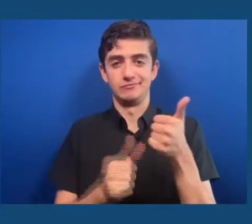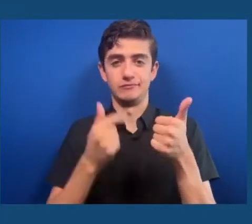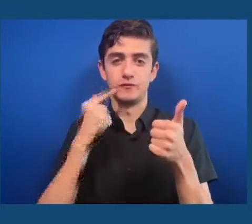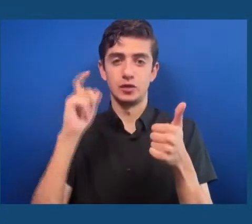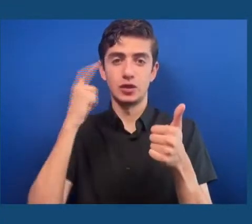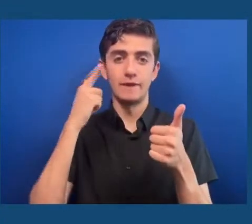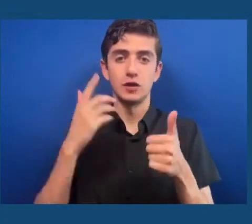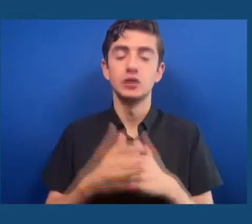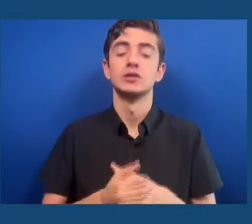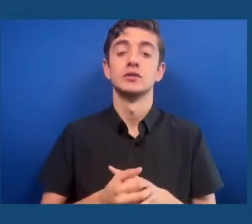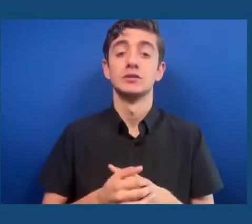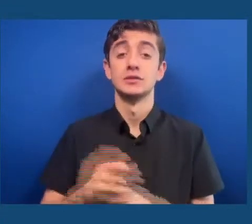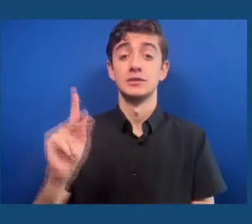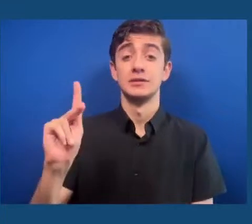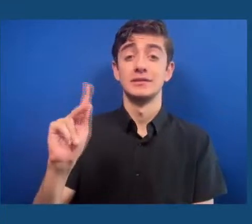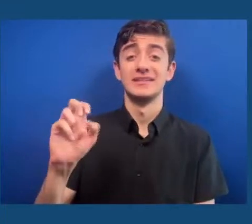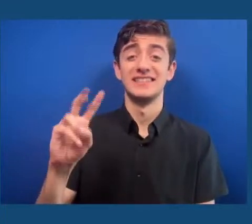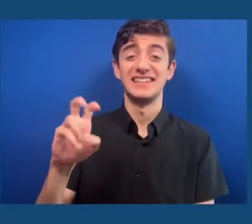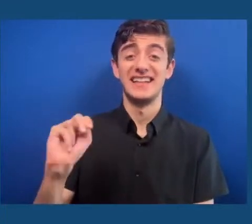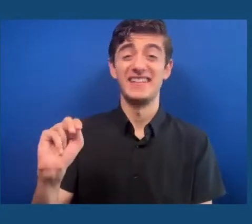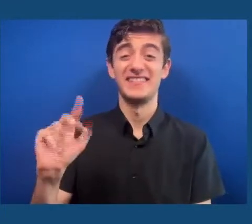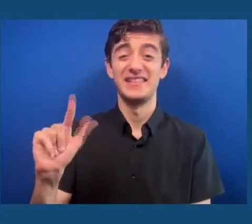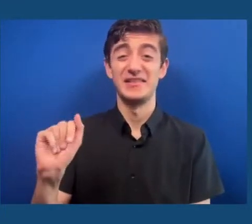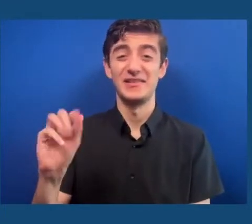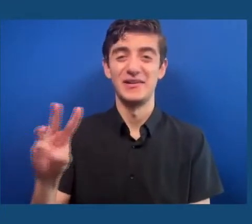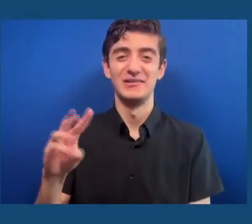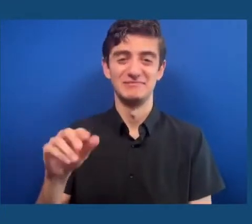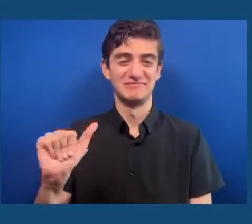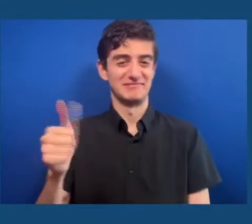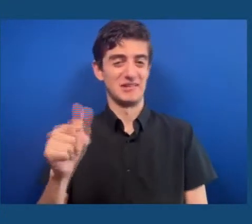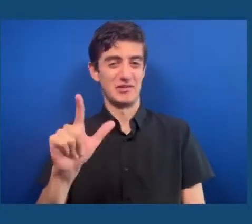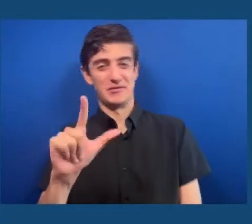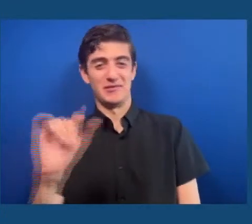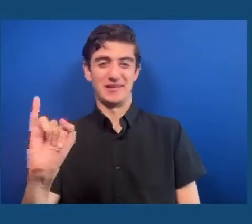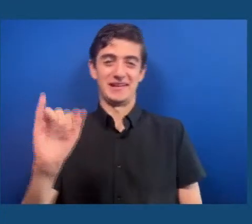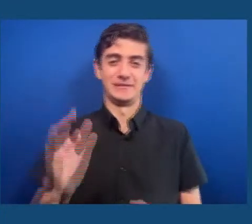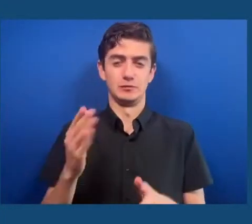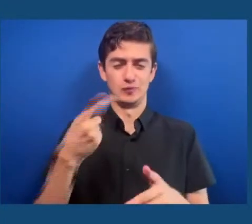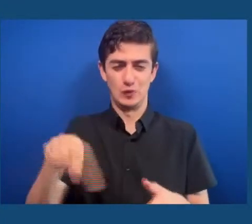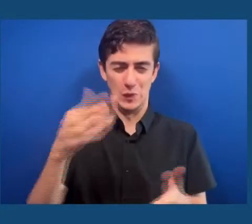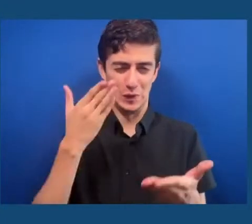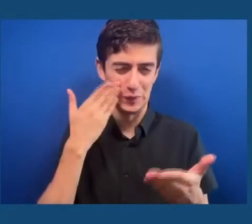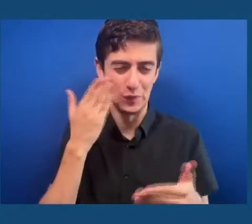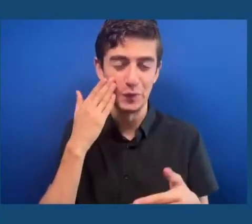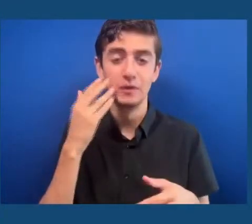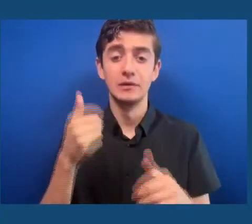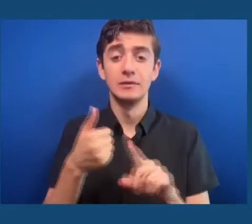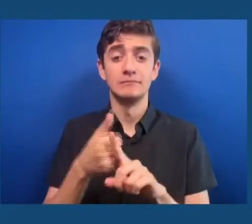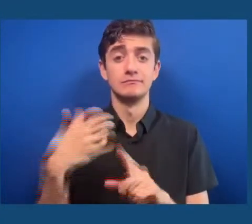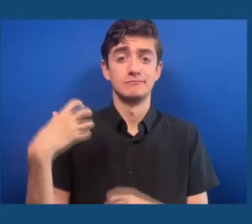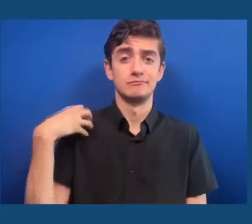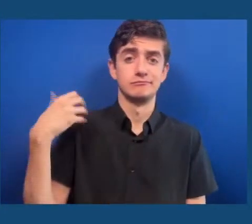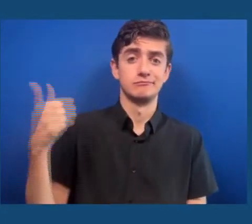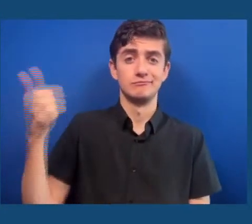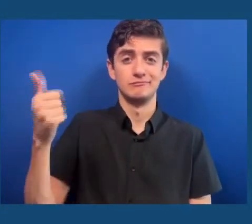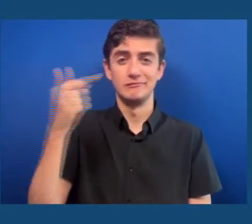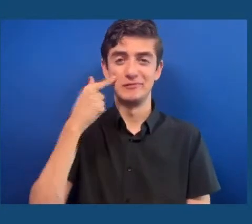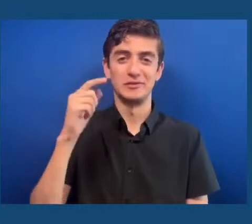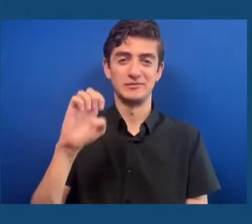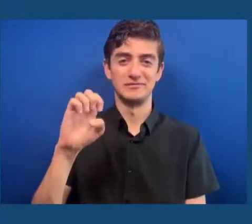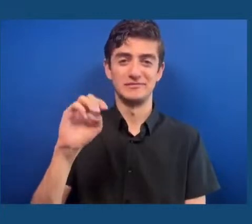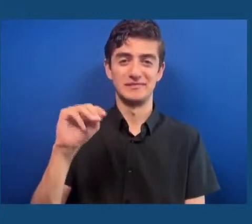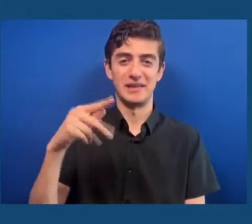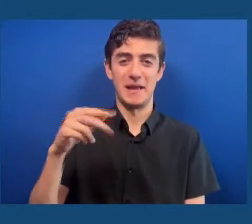Kevin Law, another Long Islander. You all know Kevin Law, the Chair of Empire State Development.